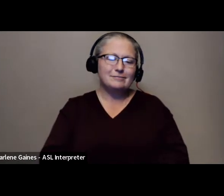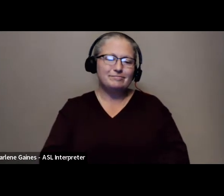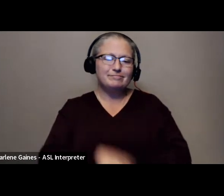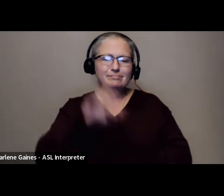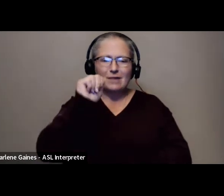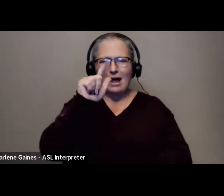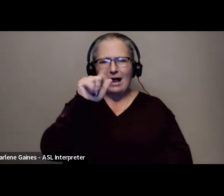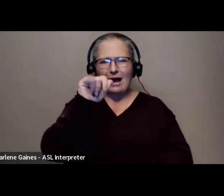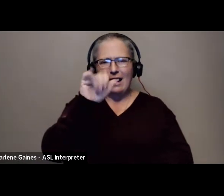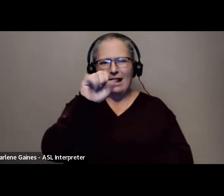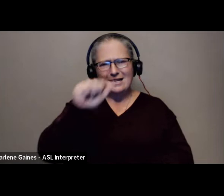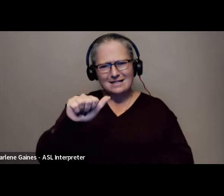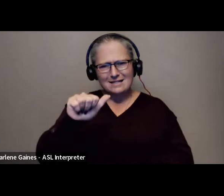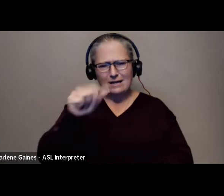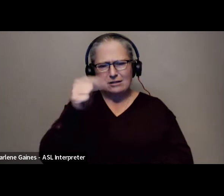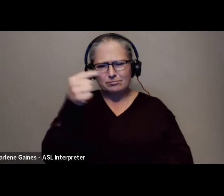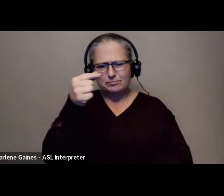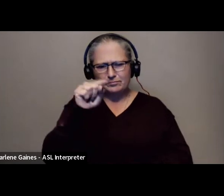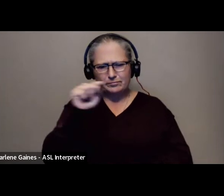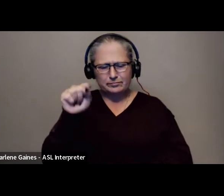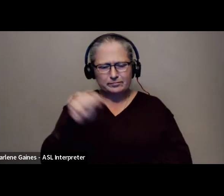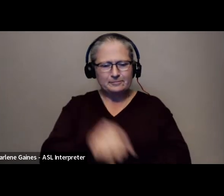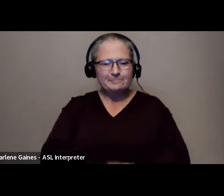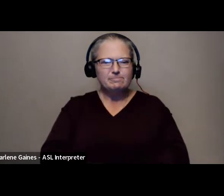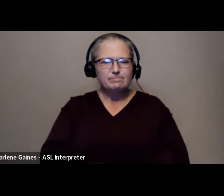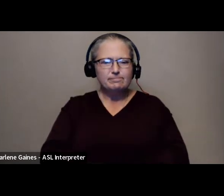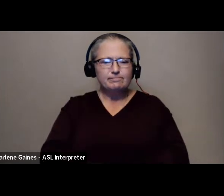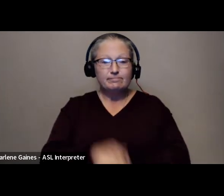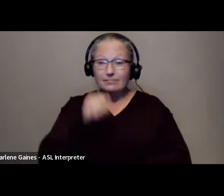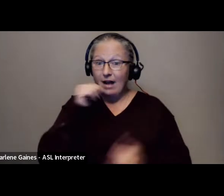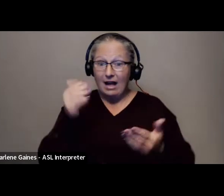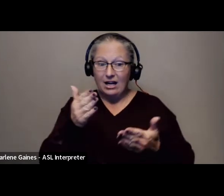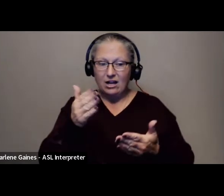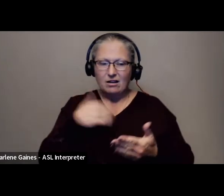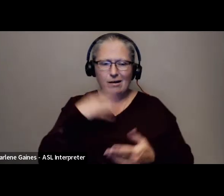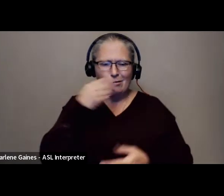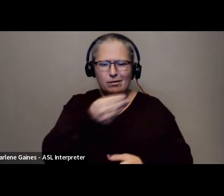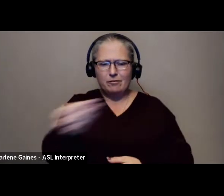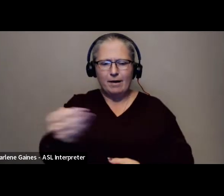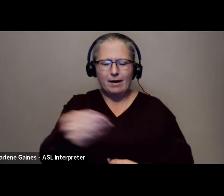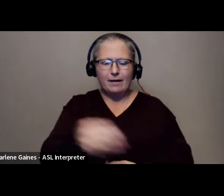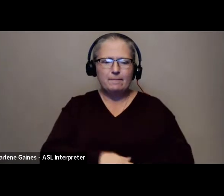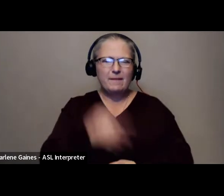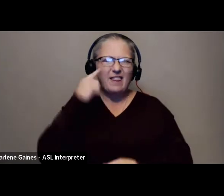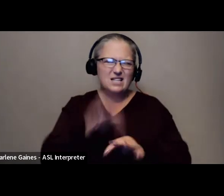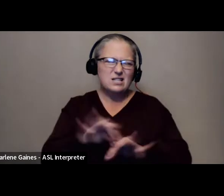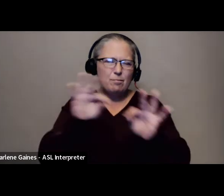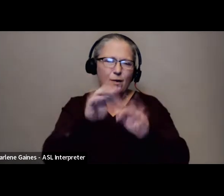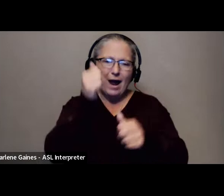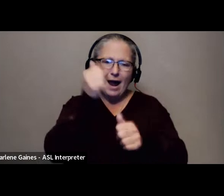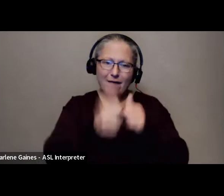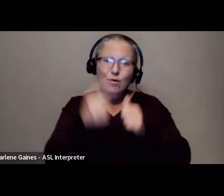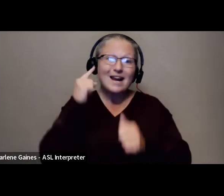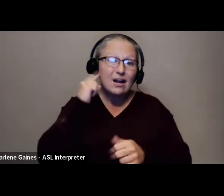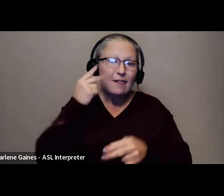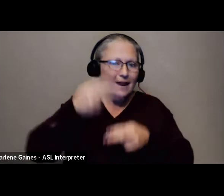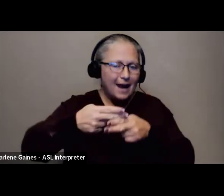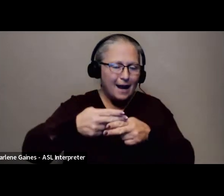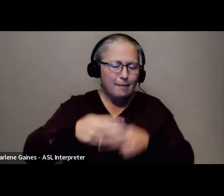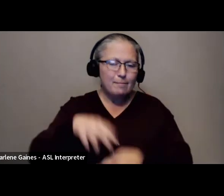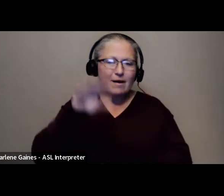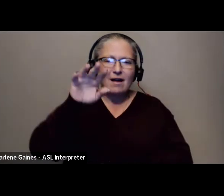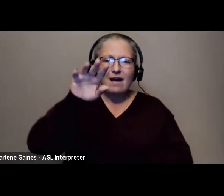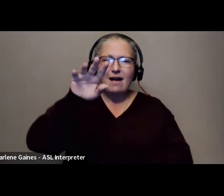Alyssa Gutierrez, she here. She's not, I'm going to just hand you these. Okay. But I think it's important that everyone hears the names.